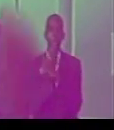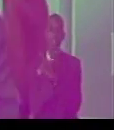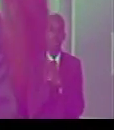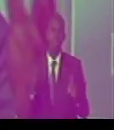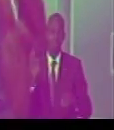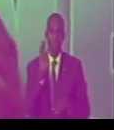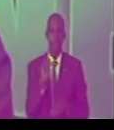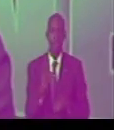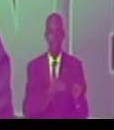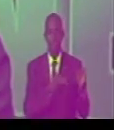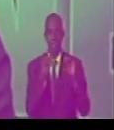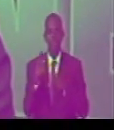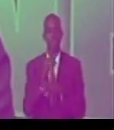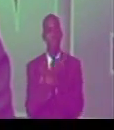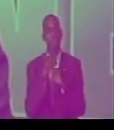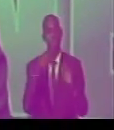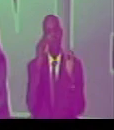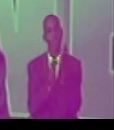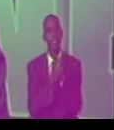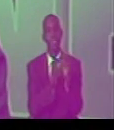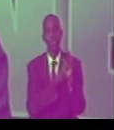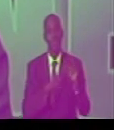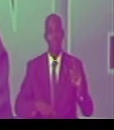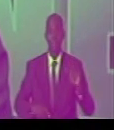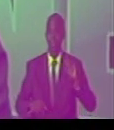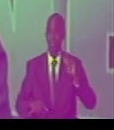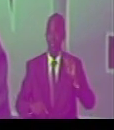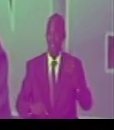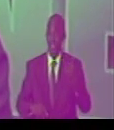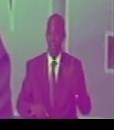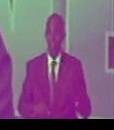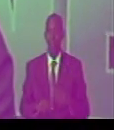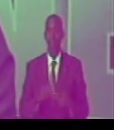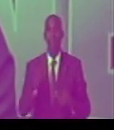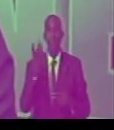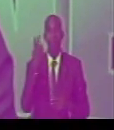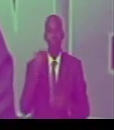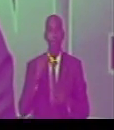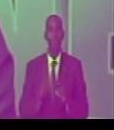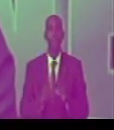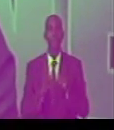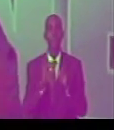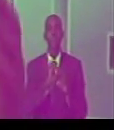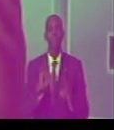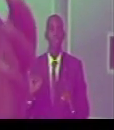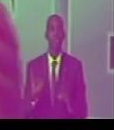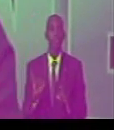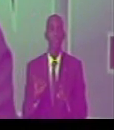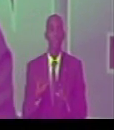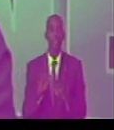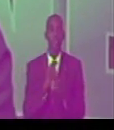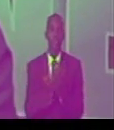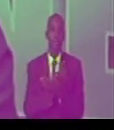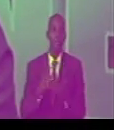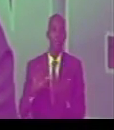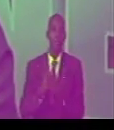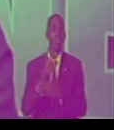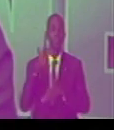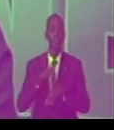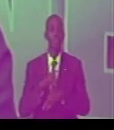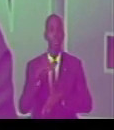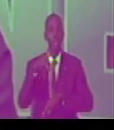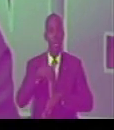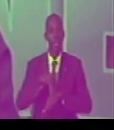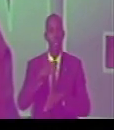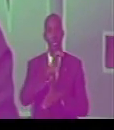and at that crusade, the Lord delivered me and set me free. Praise the Lord. The second was during the